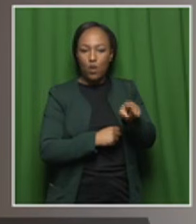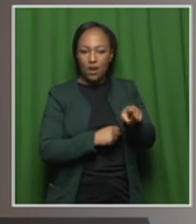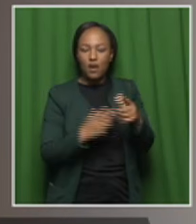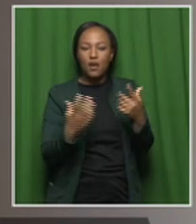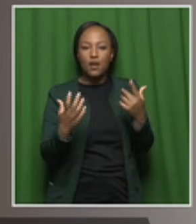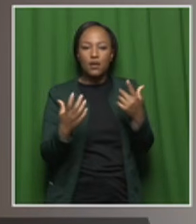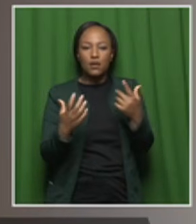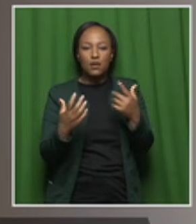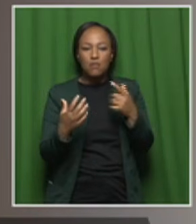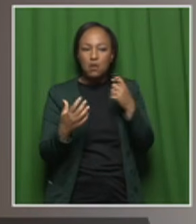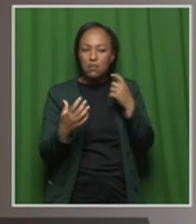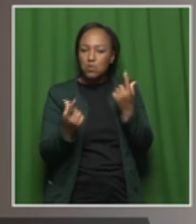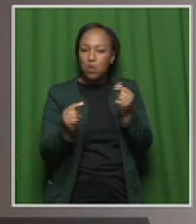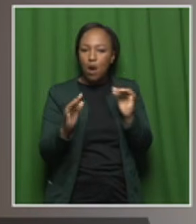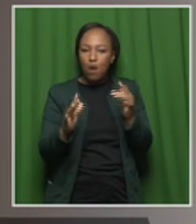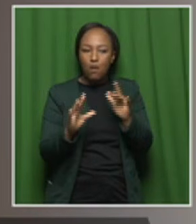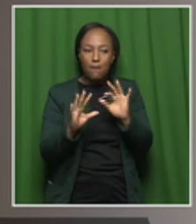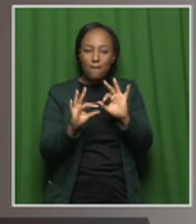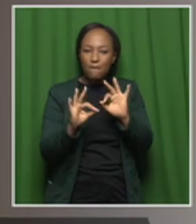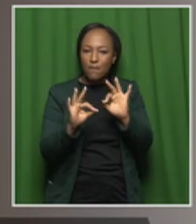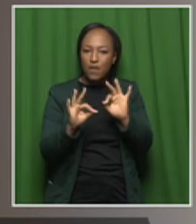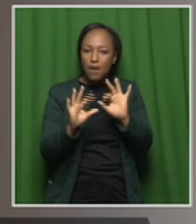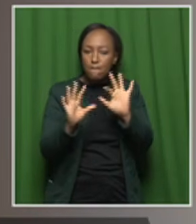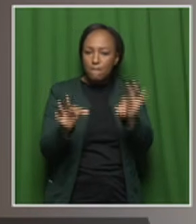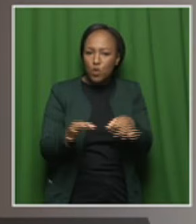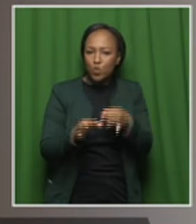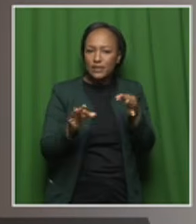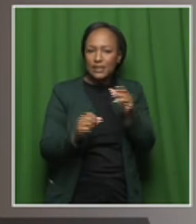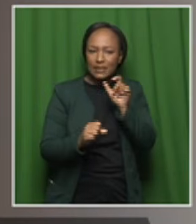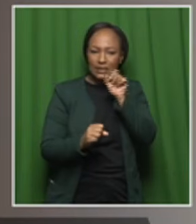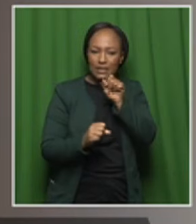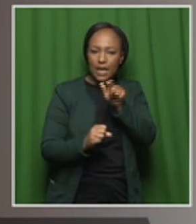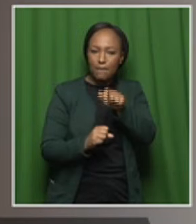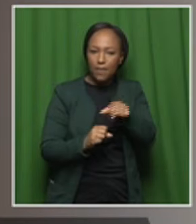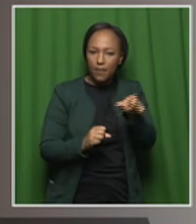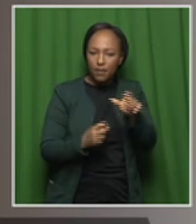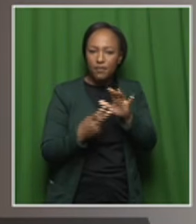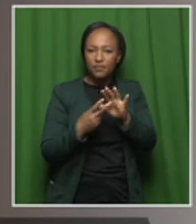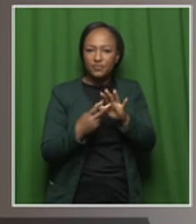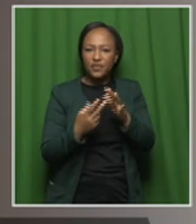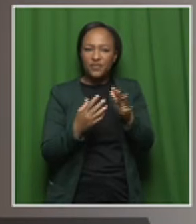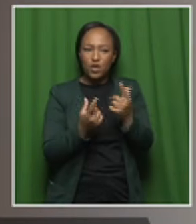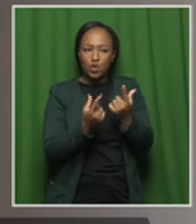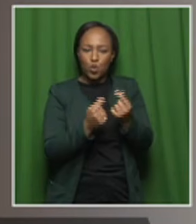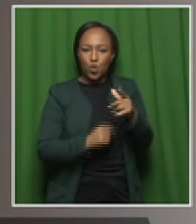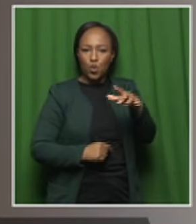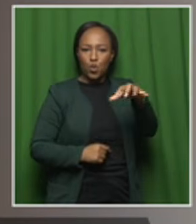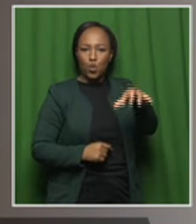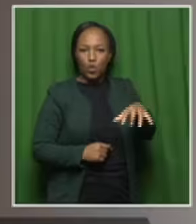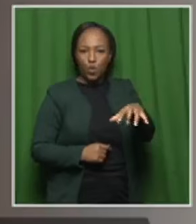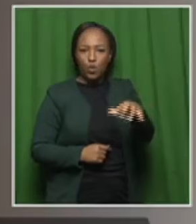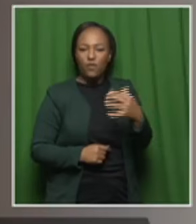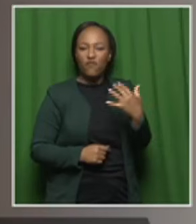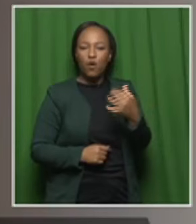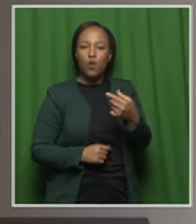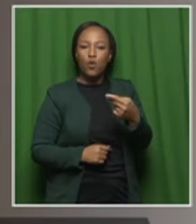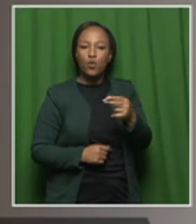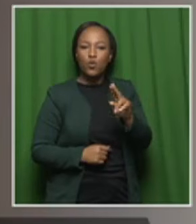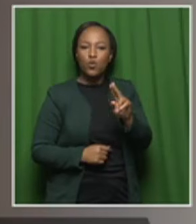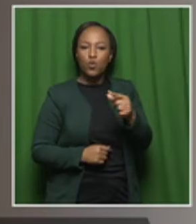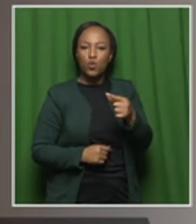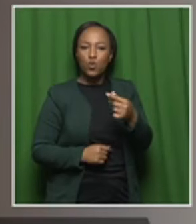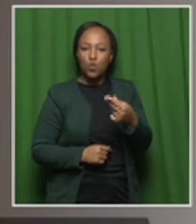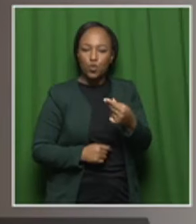musicians that have actually done both Sophiatown, like Hugh Masekela and Miriam Makeba, and the